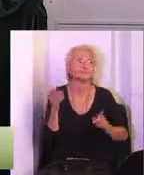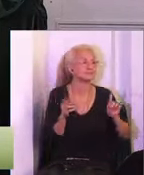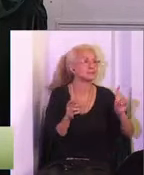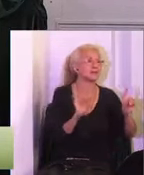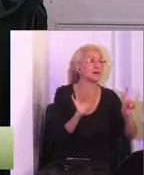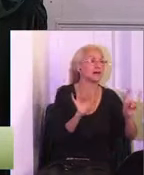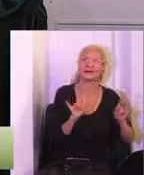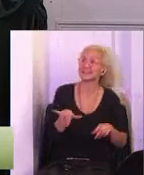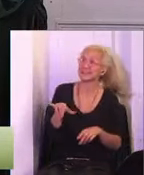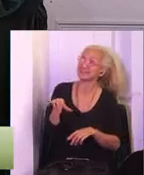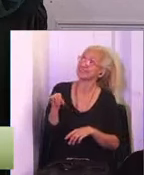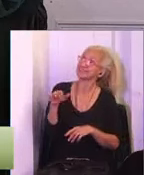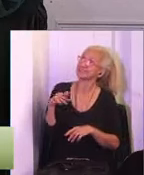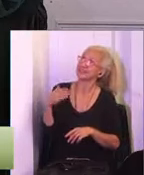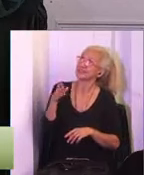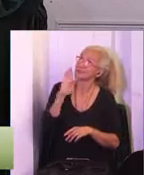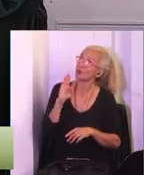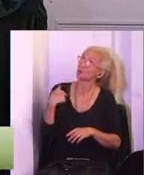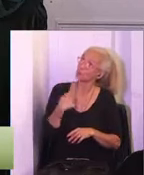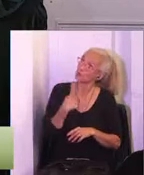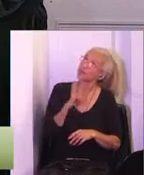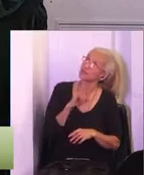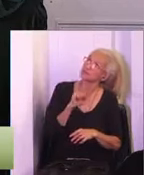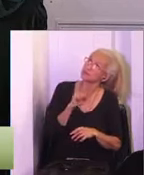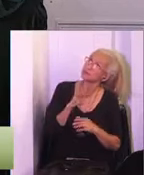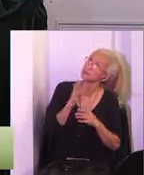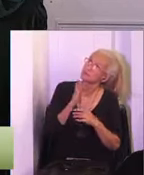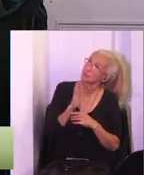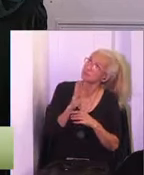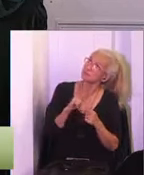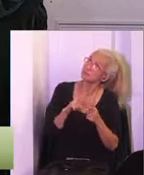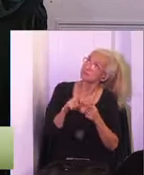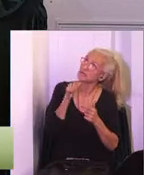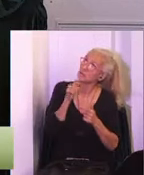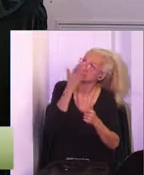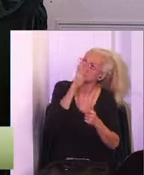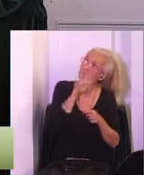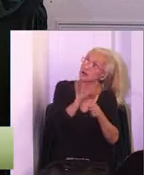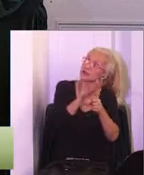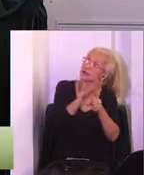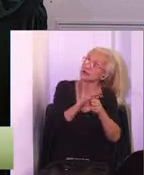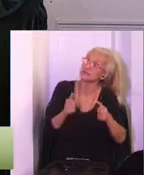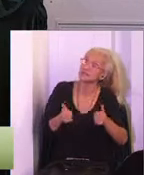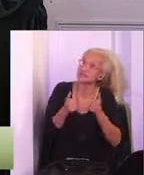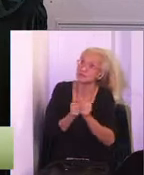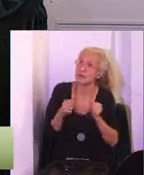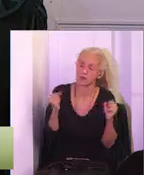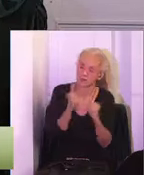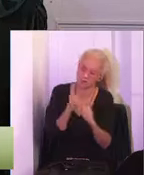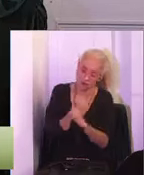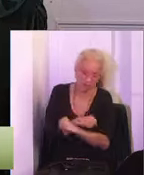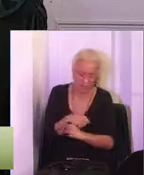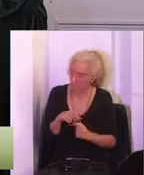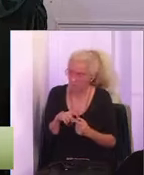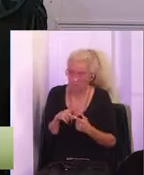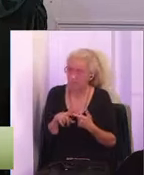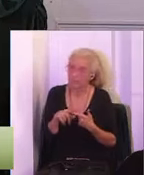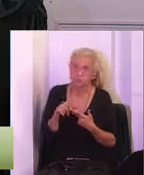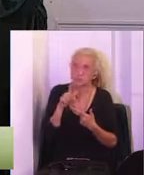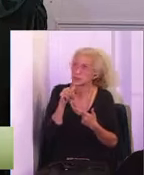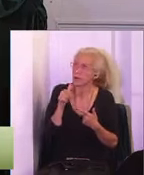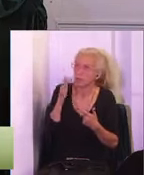Yes, God, we is smart, but not smart enough to live without violence,